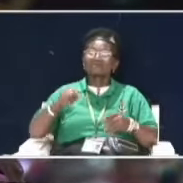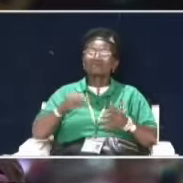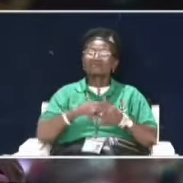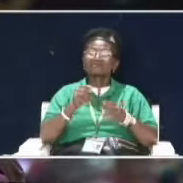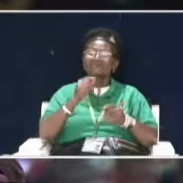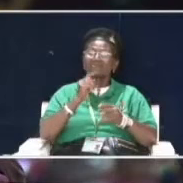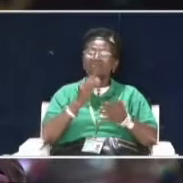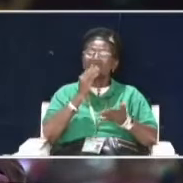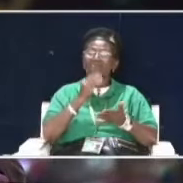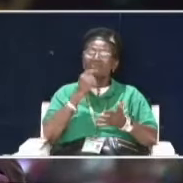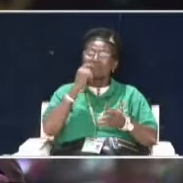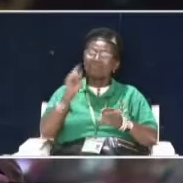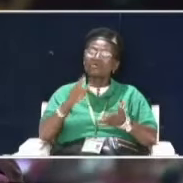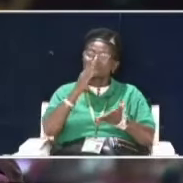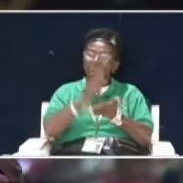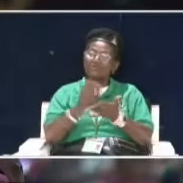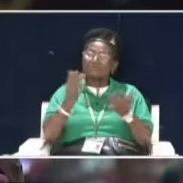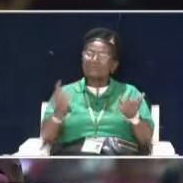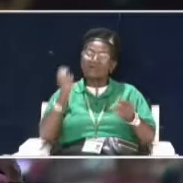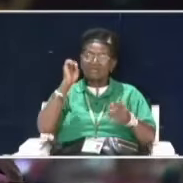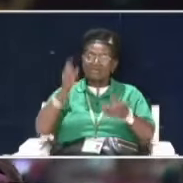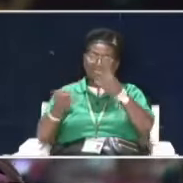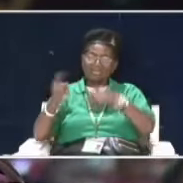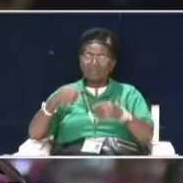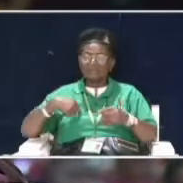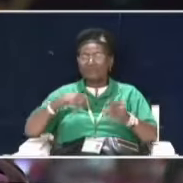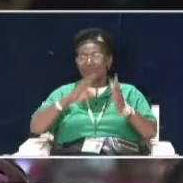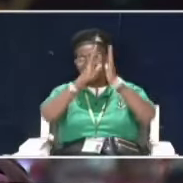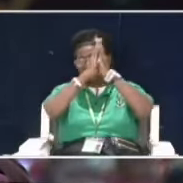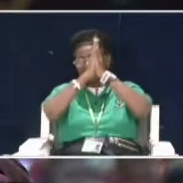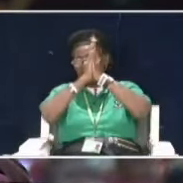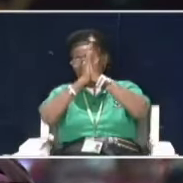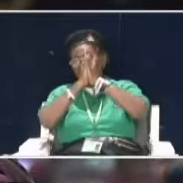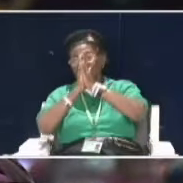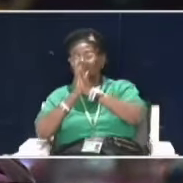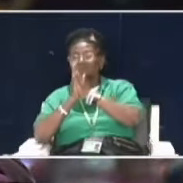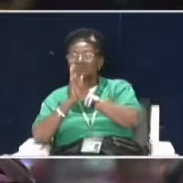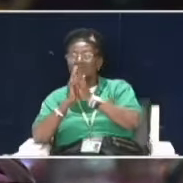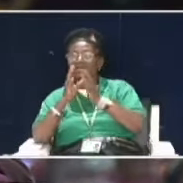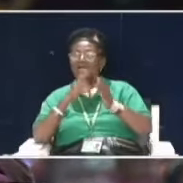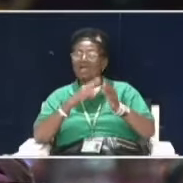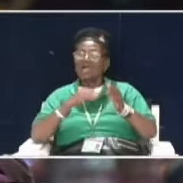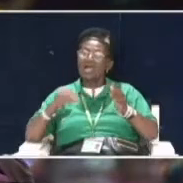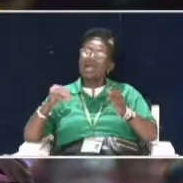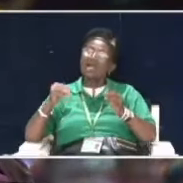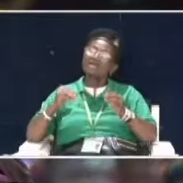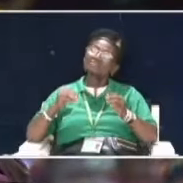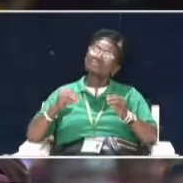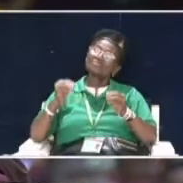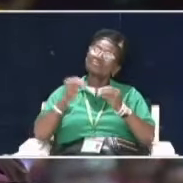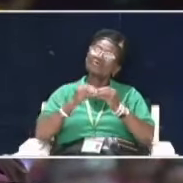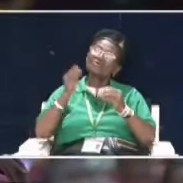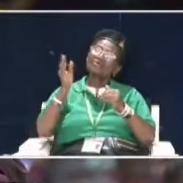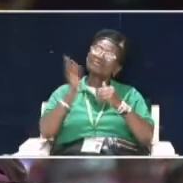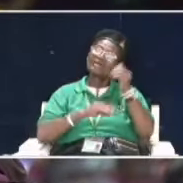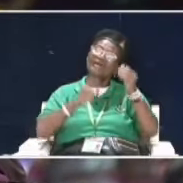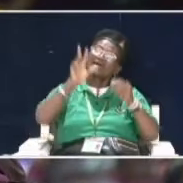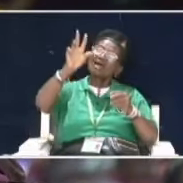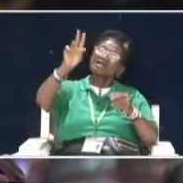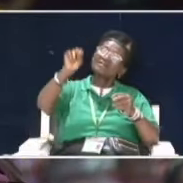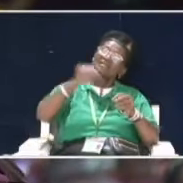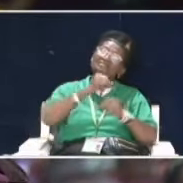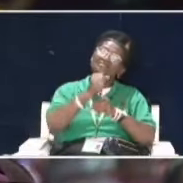He came, we prayed, and more than 30 years later, he's still alive